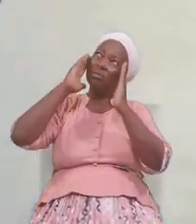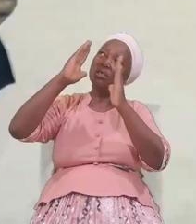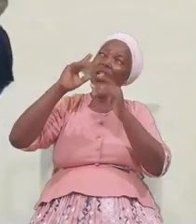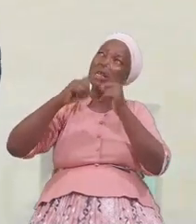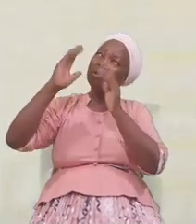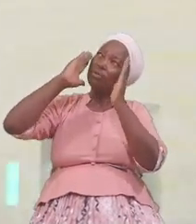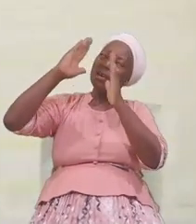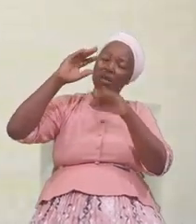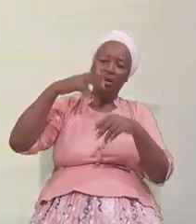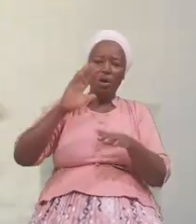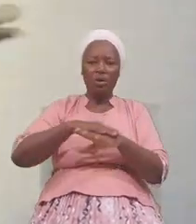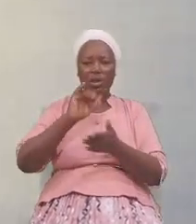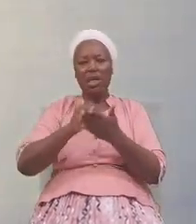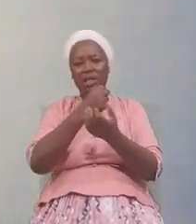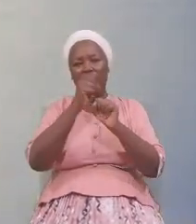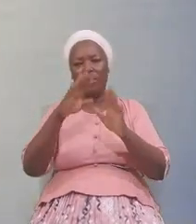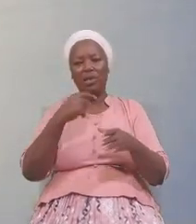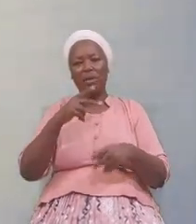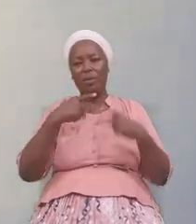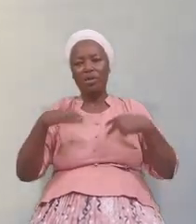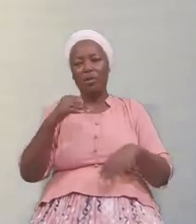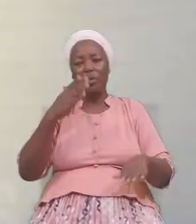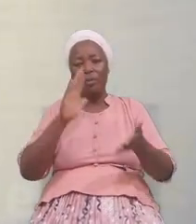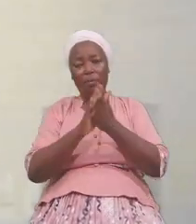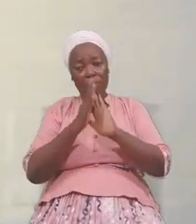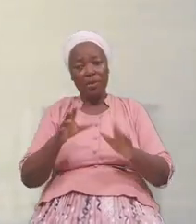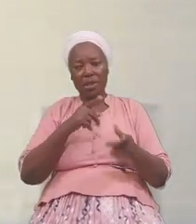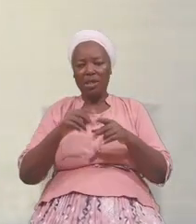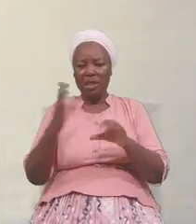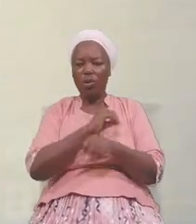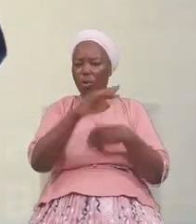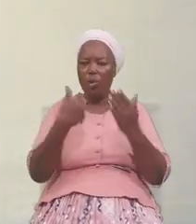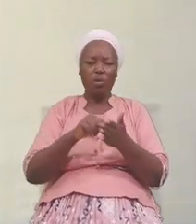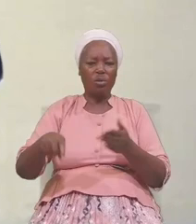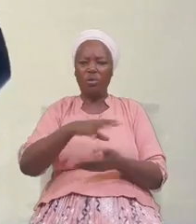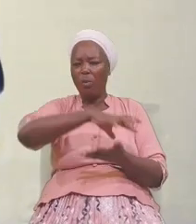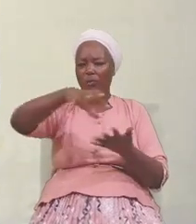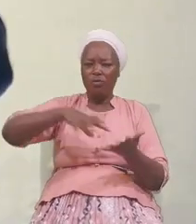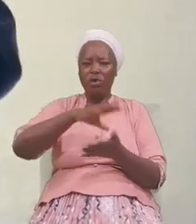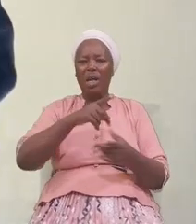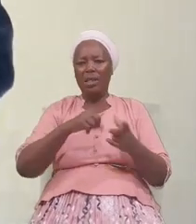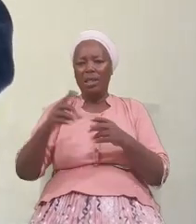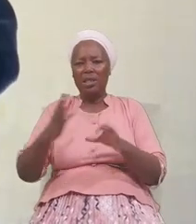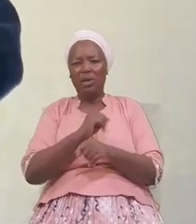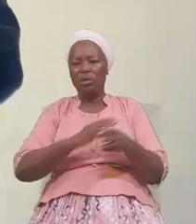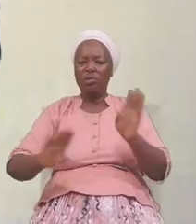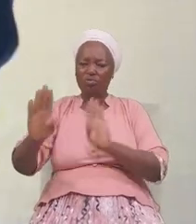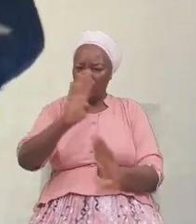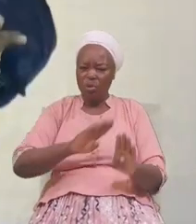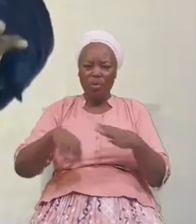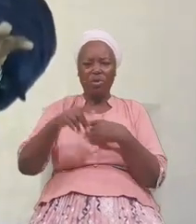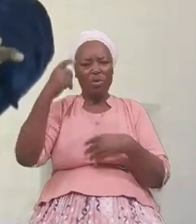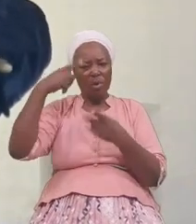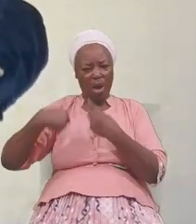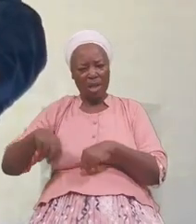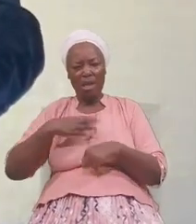the Savior, the Prince of Peace, he'll take the confusion. He'll take the torment in your heart.